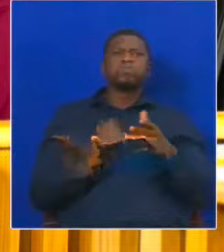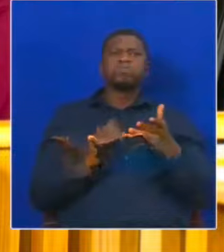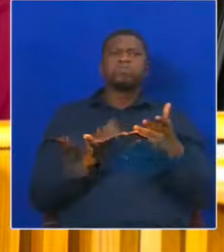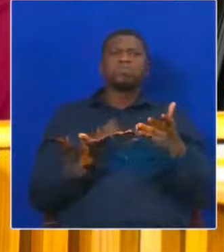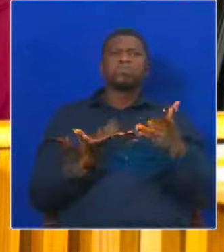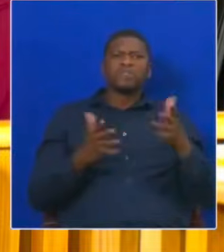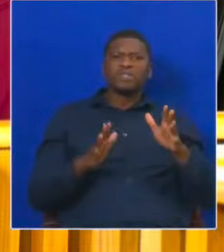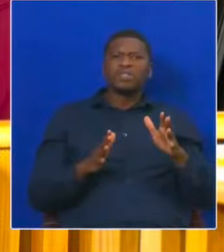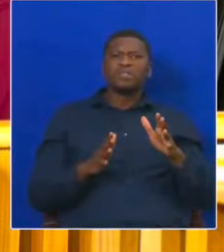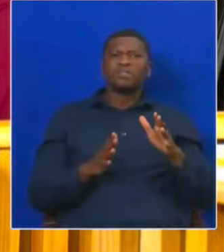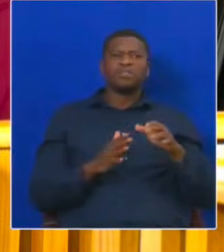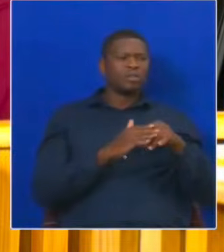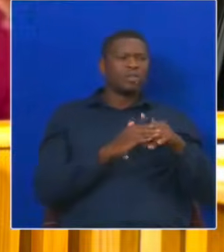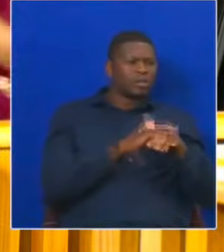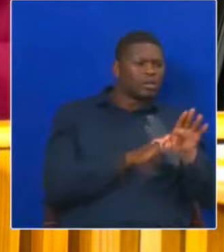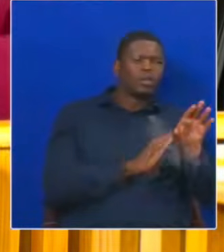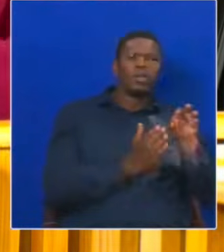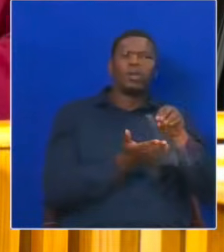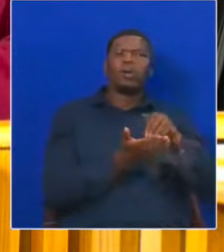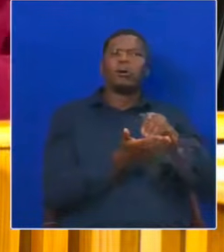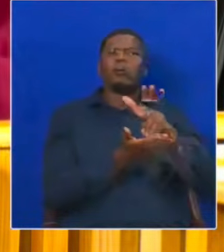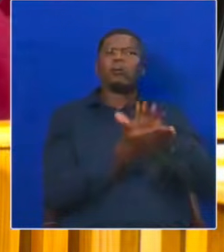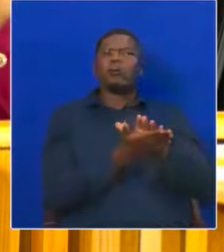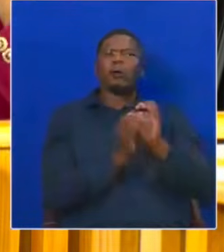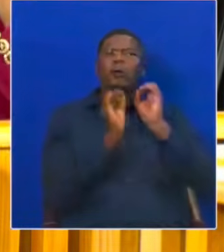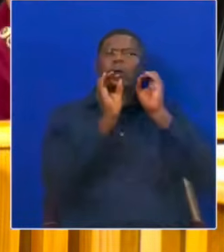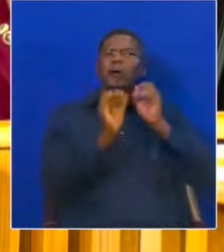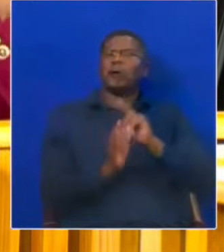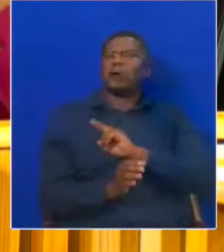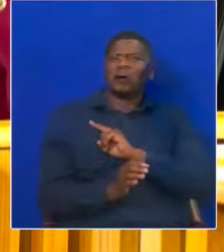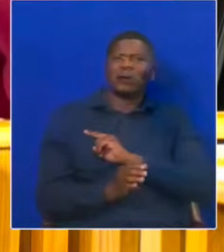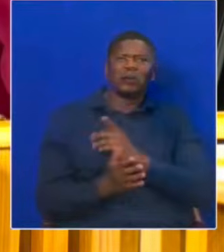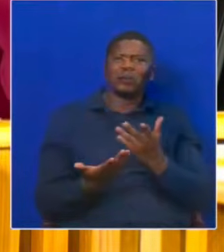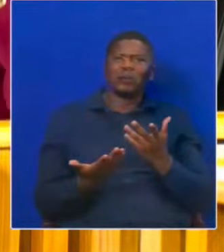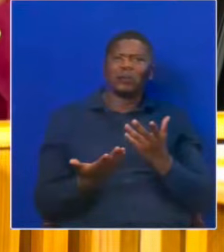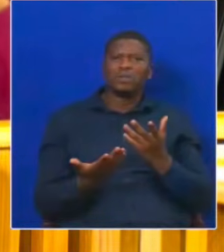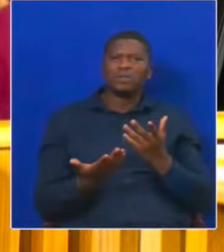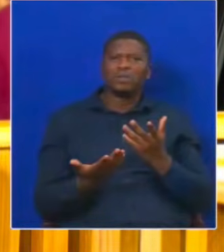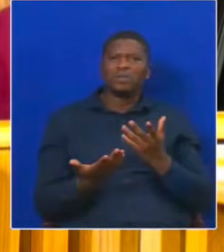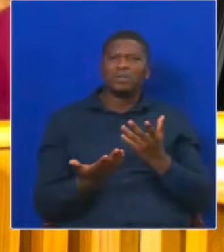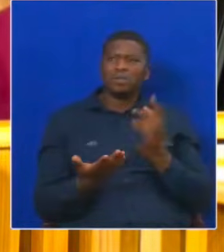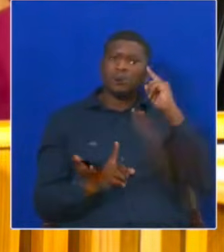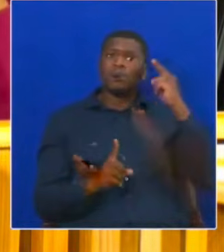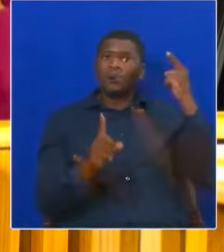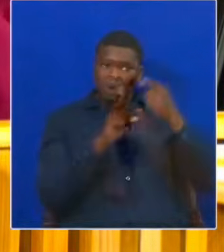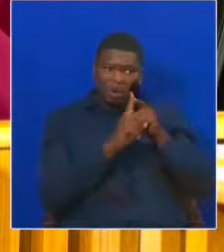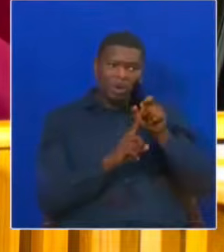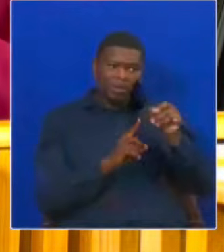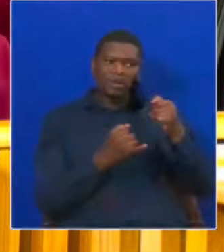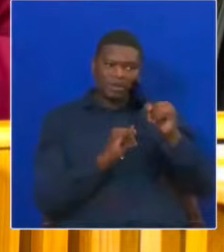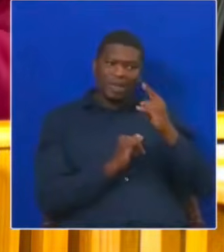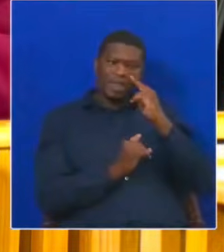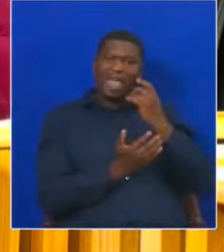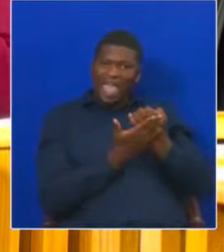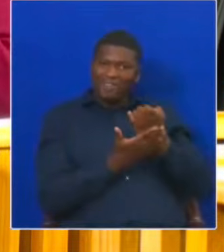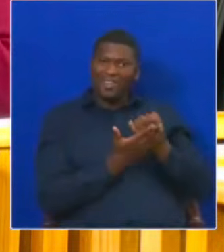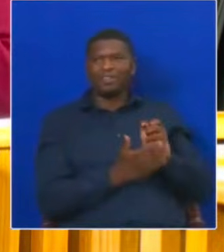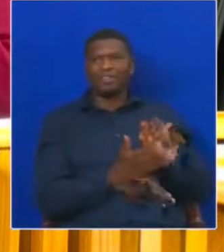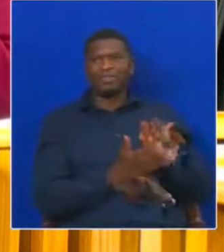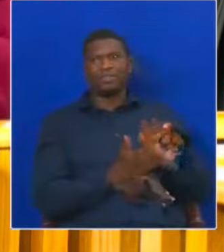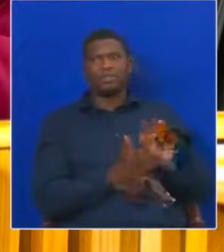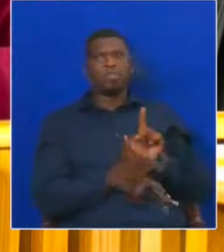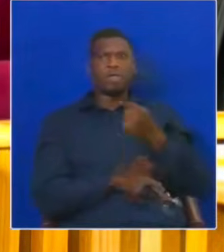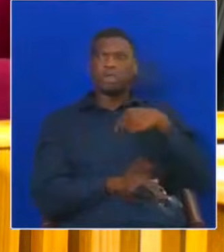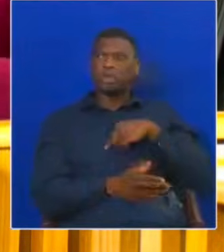SAP 13, which could form an essential part of evidence, but